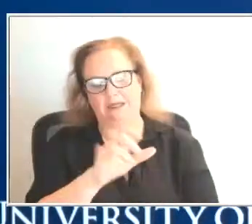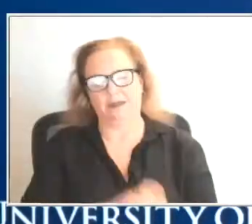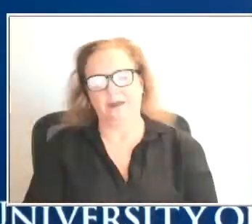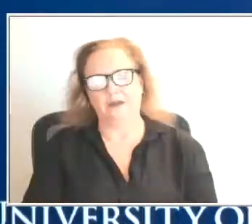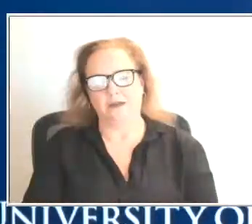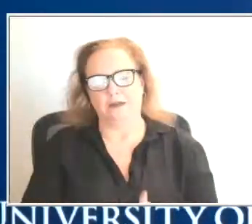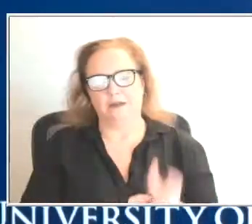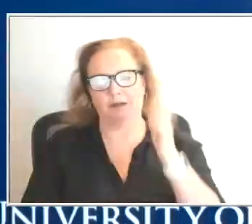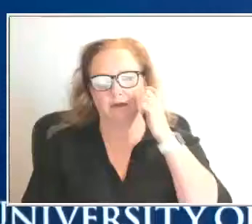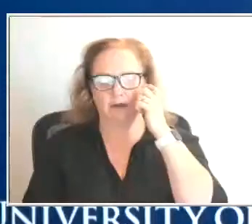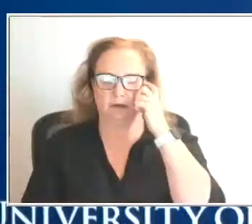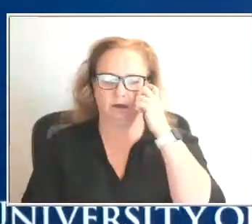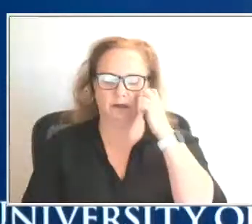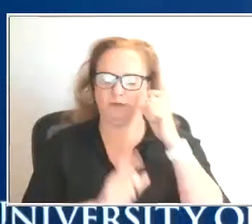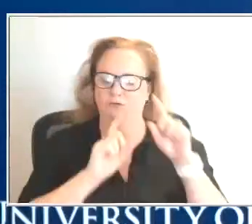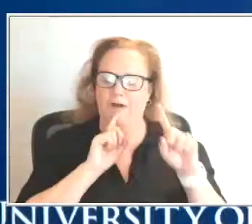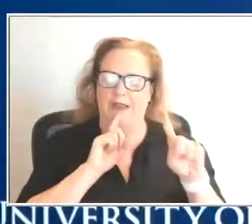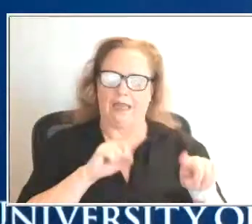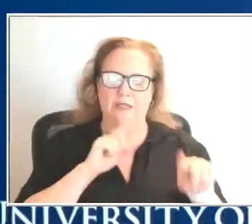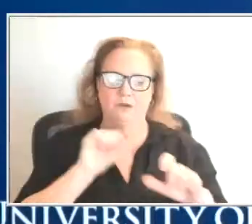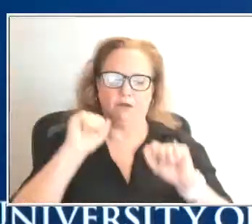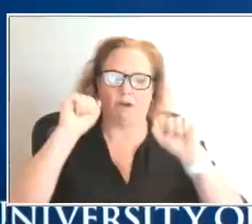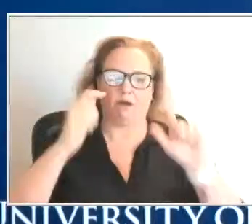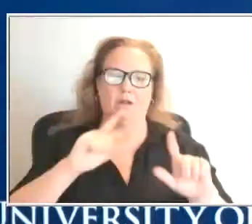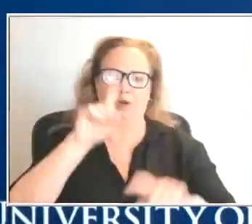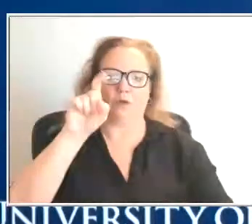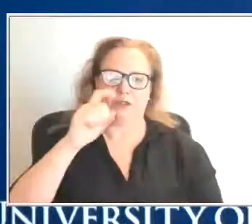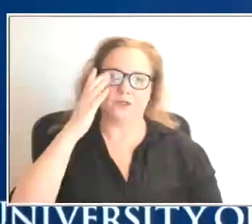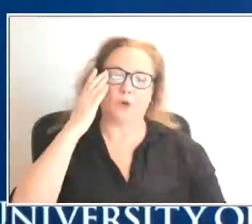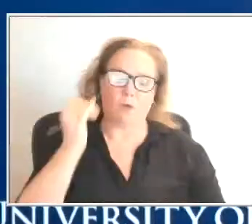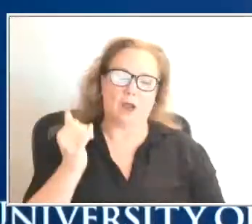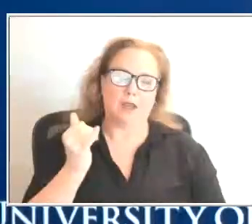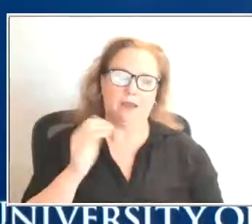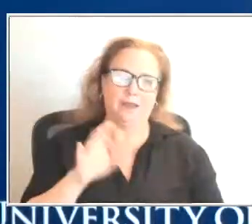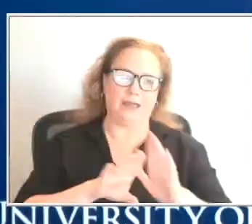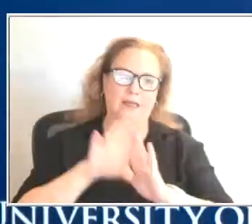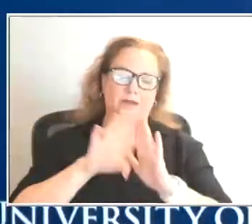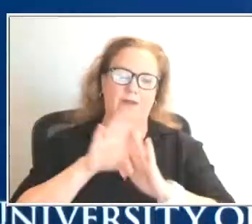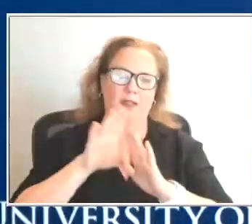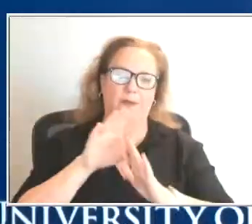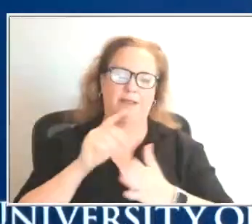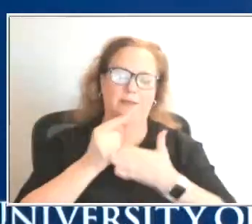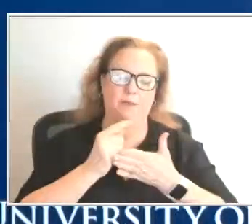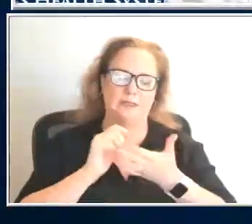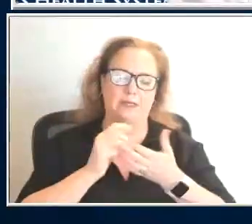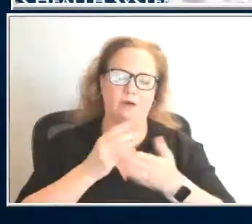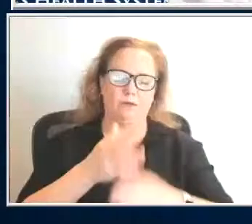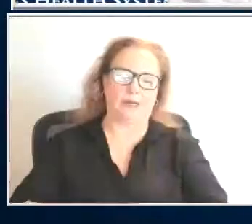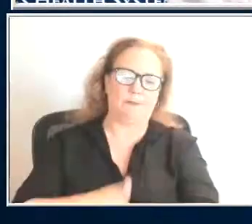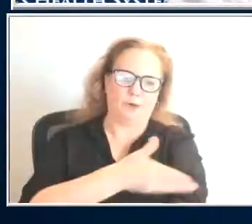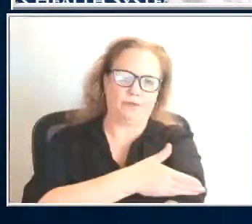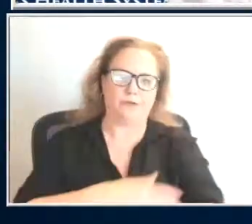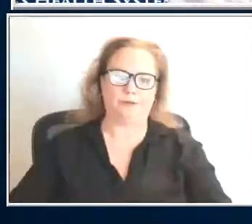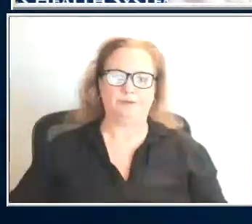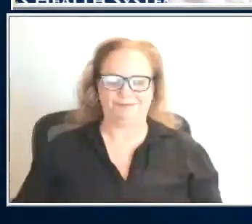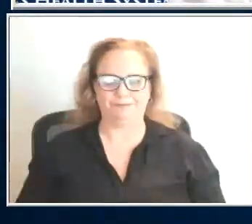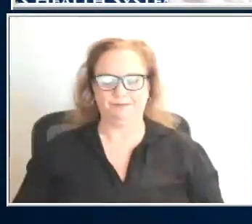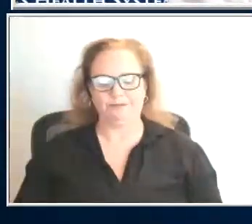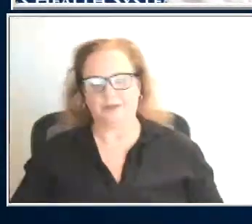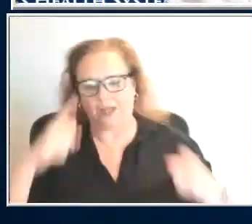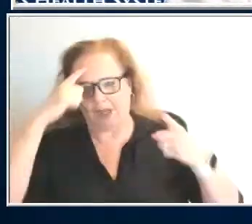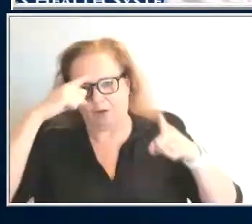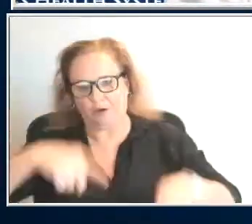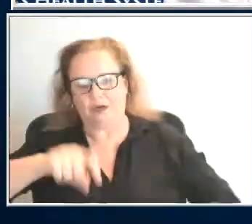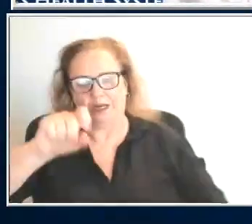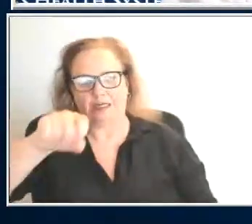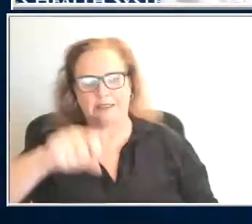really try to answer the questions as to why, and then also develop therapies on how to make it better as well. Totally agree, man. Thank you. Thank